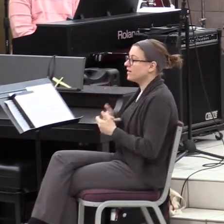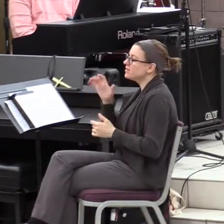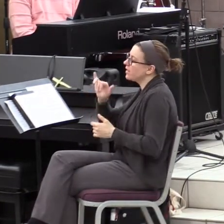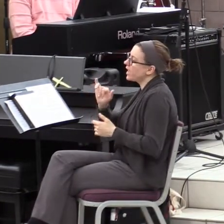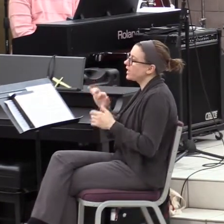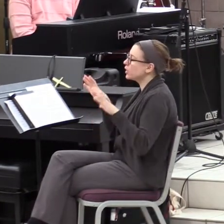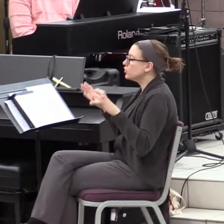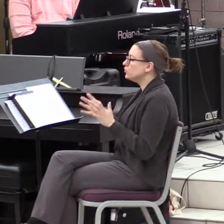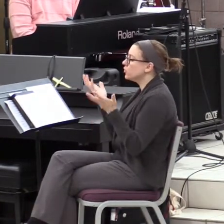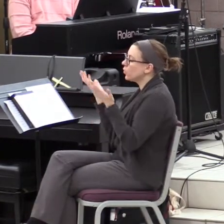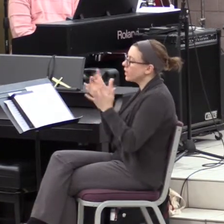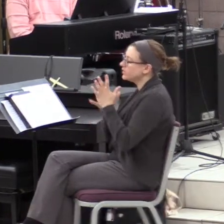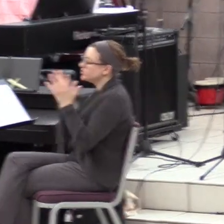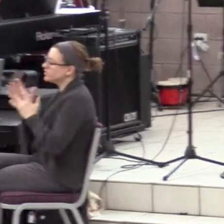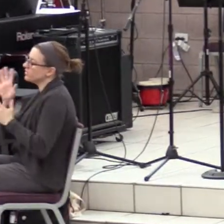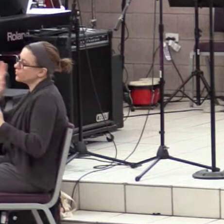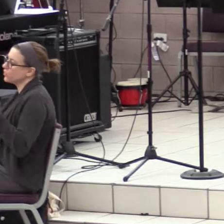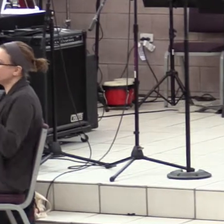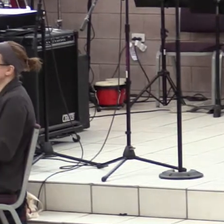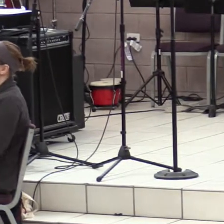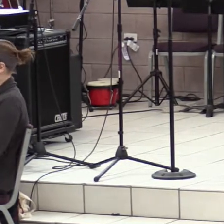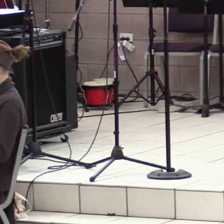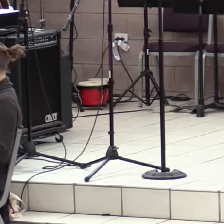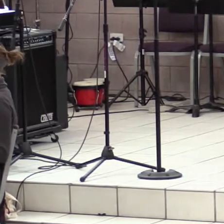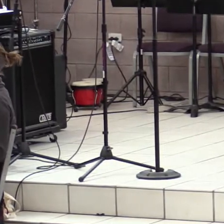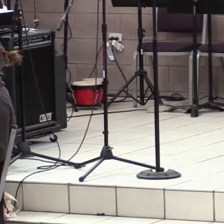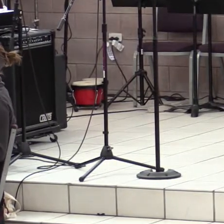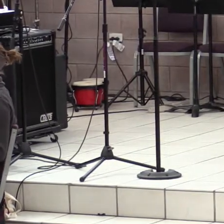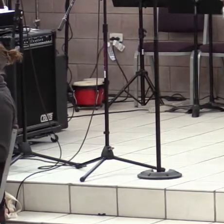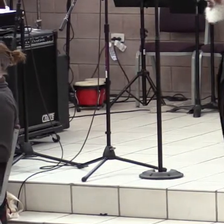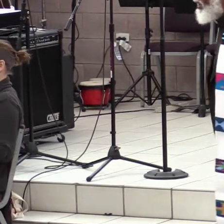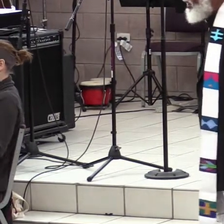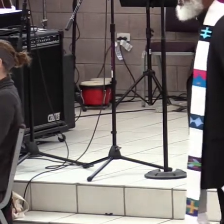Jesus would do buttons back in the day. Remember back in the day, the old